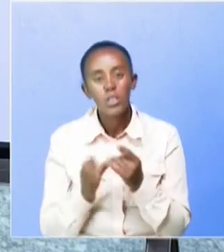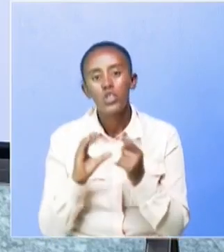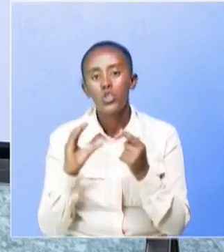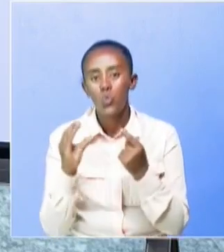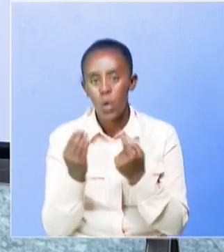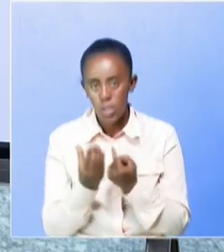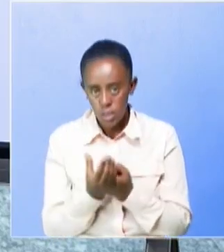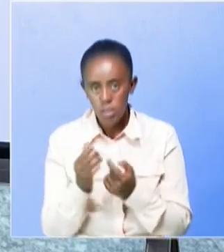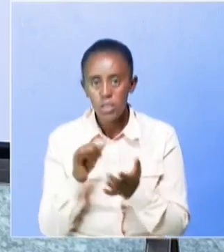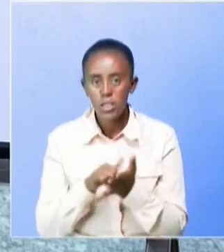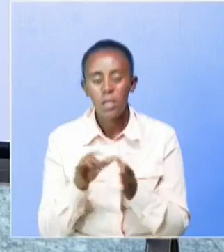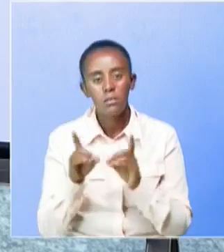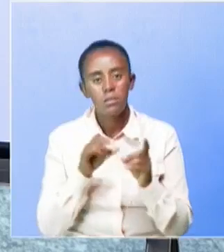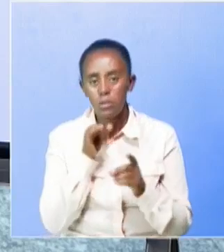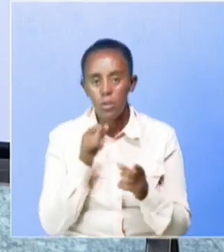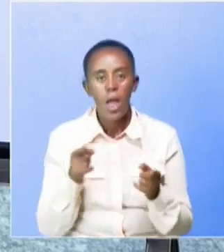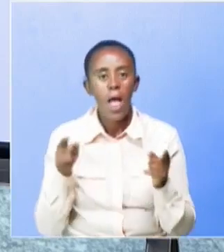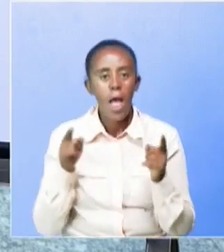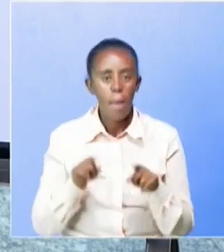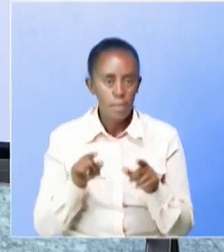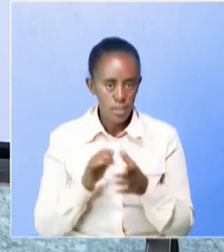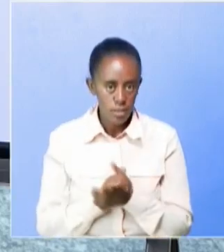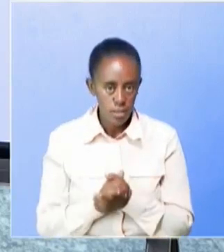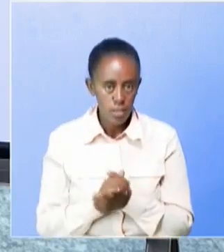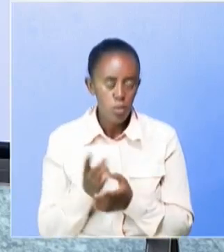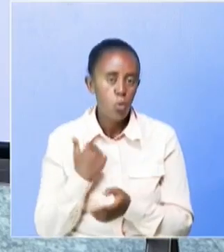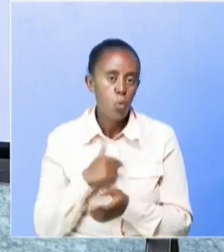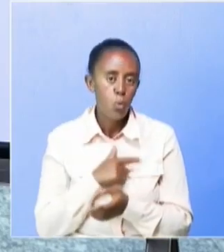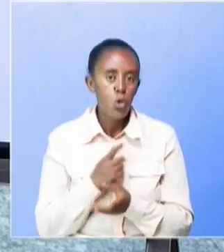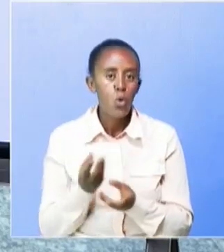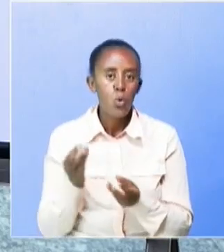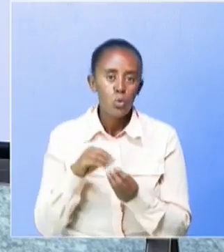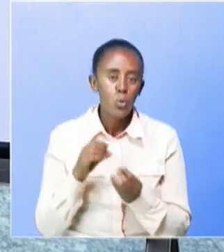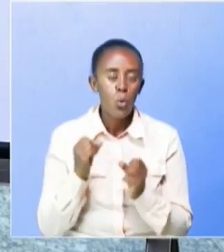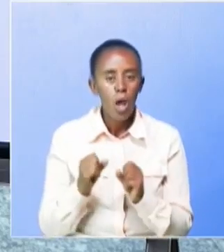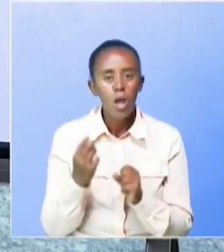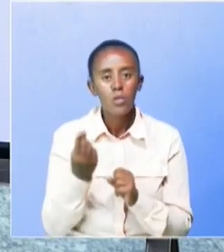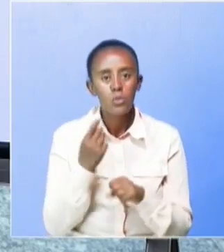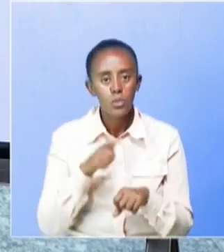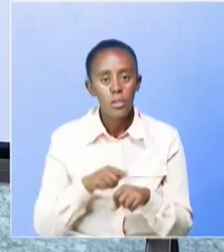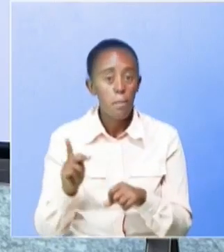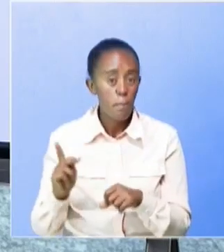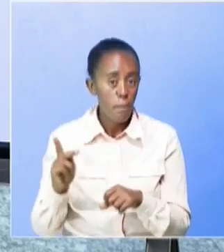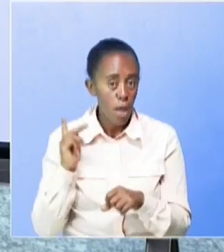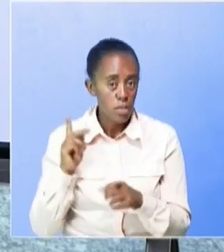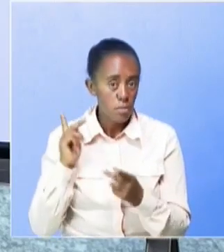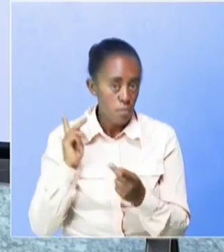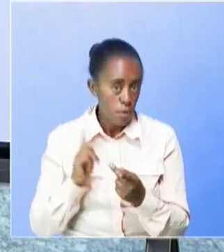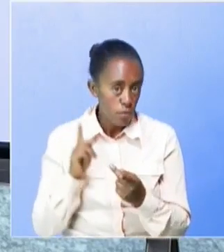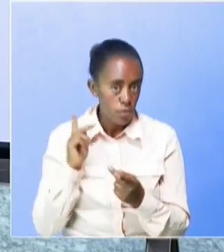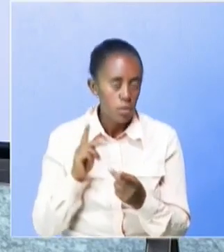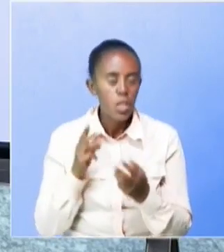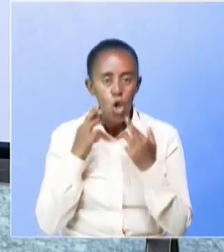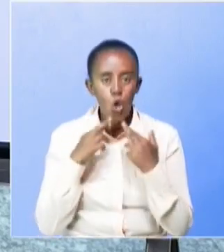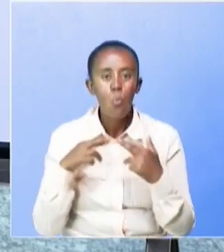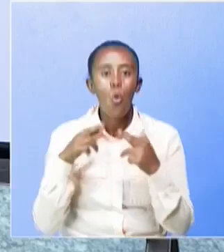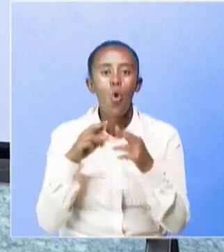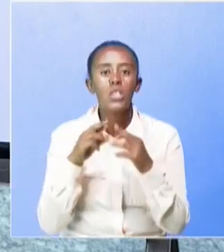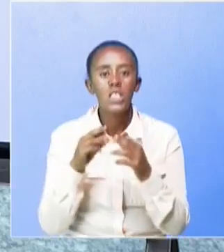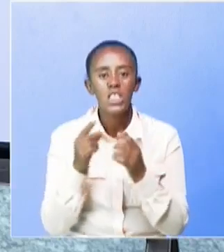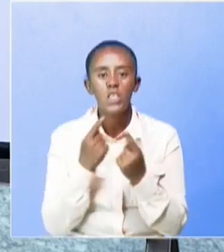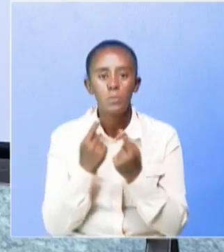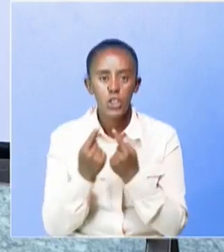situations that did not happen. We also can use past perfect in reported